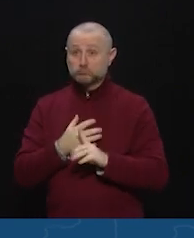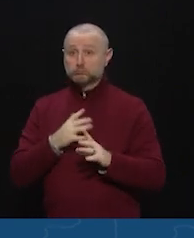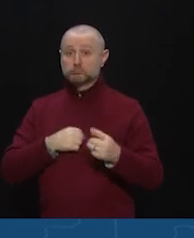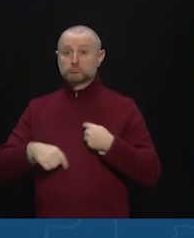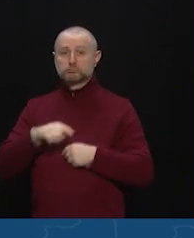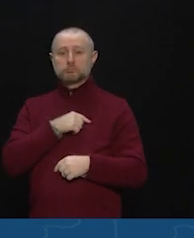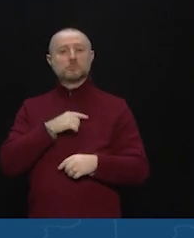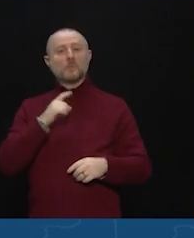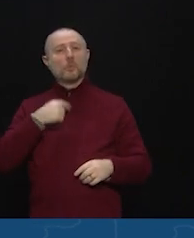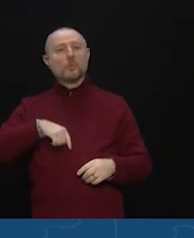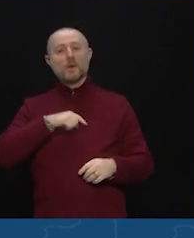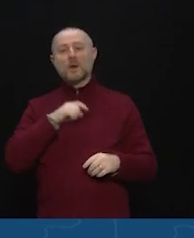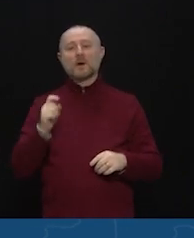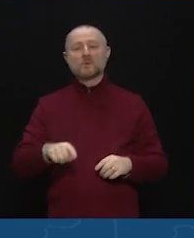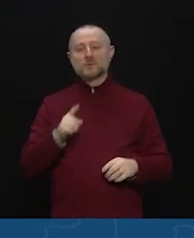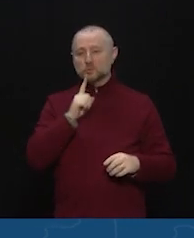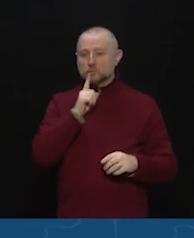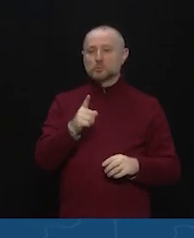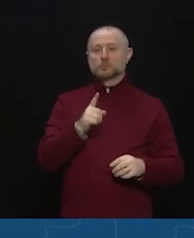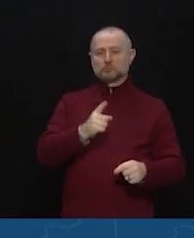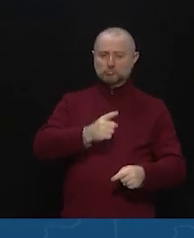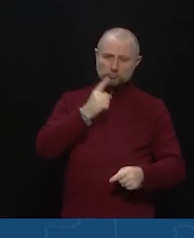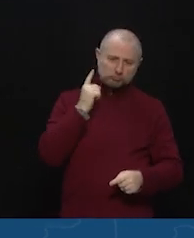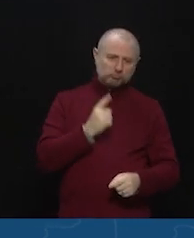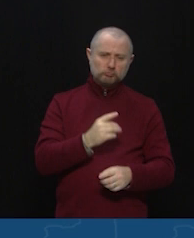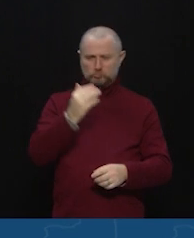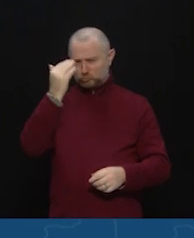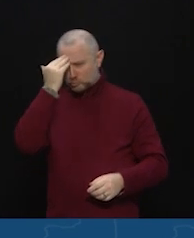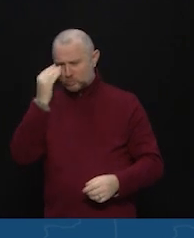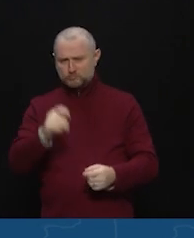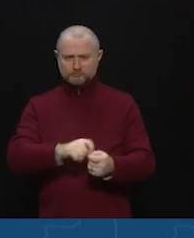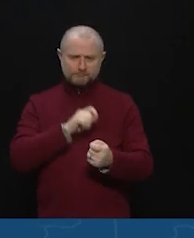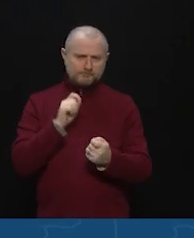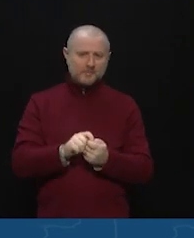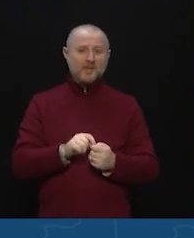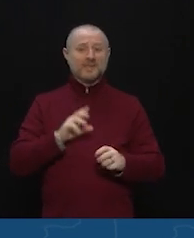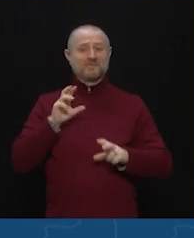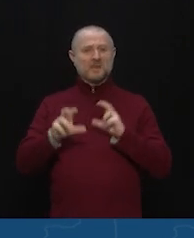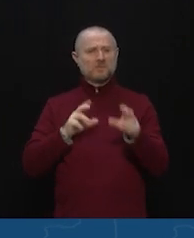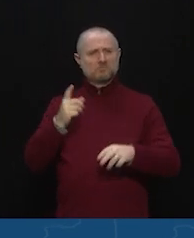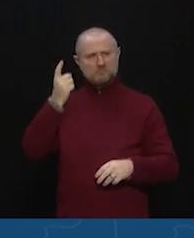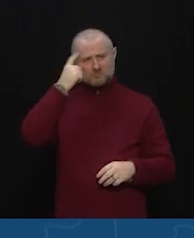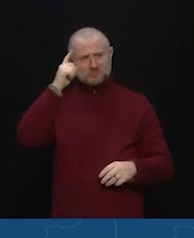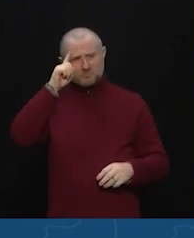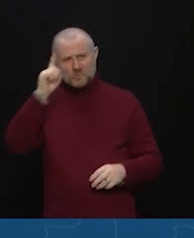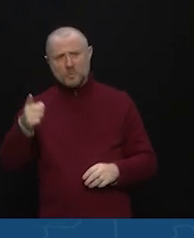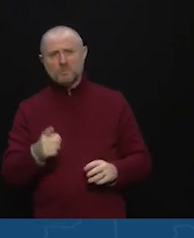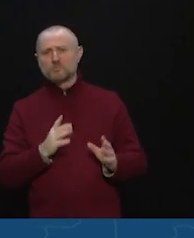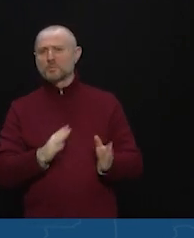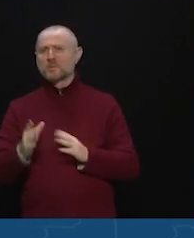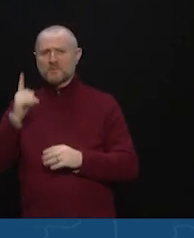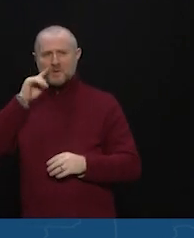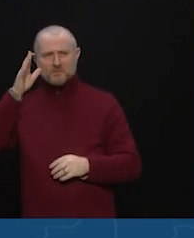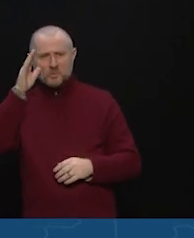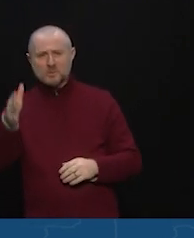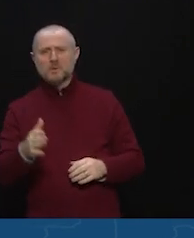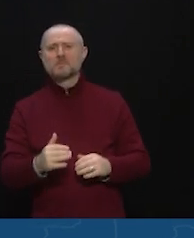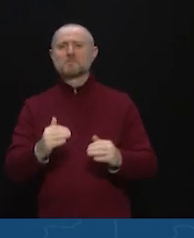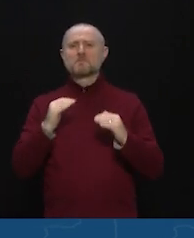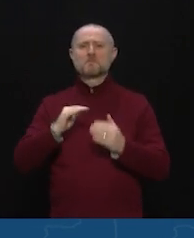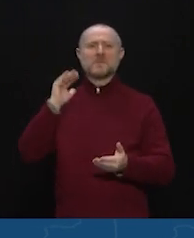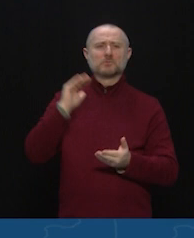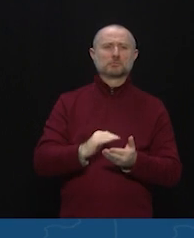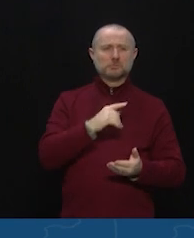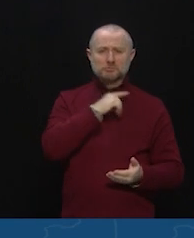certainty. So overall, this budget invests smartly. We prepare for the future. We're mitigating risks that we're seeing, and we're